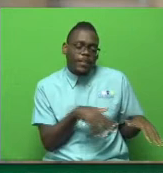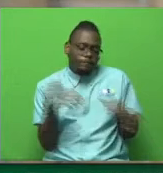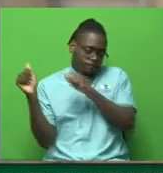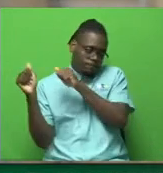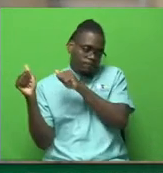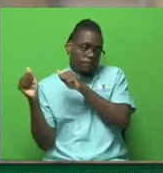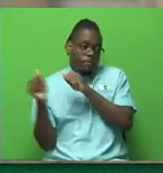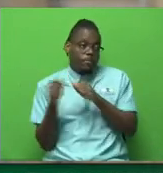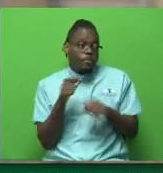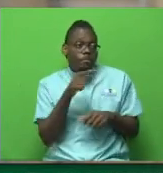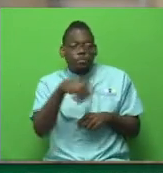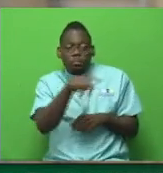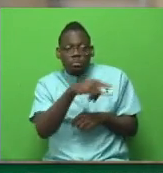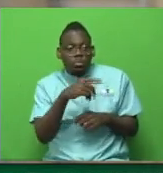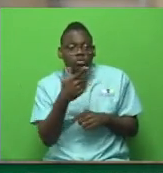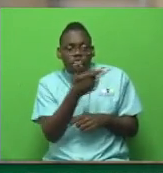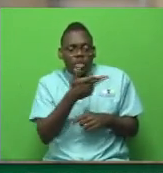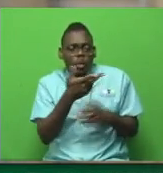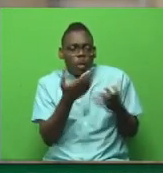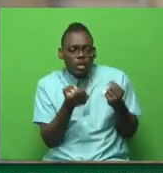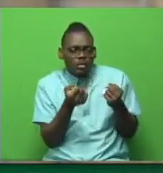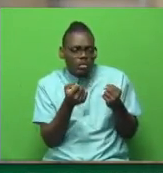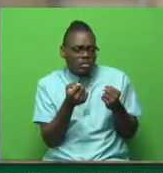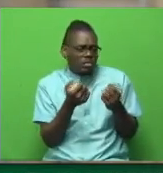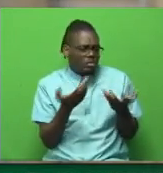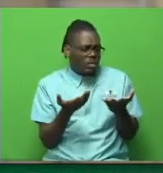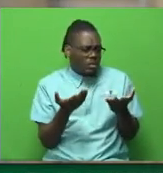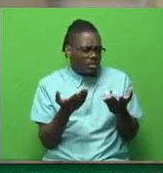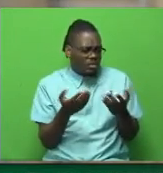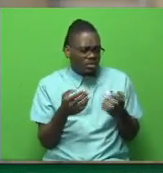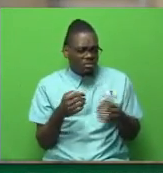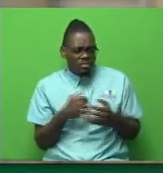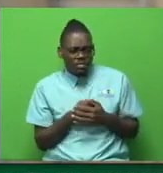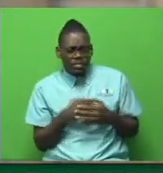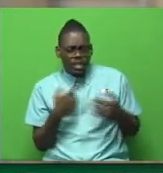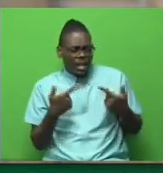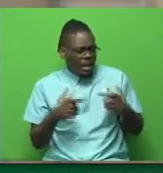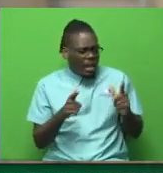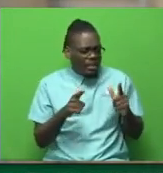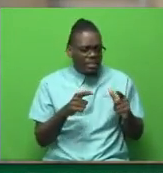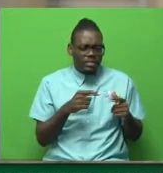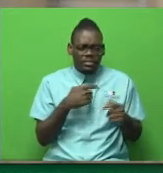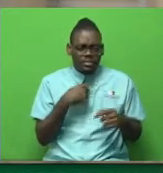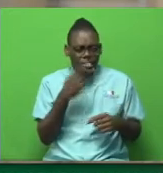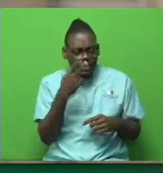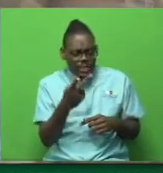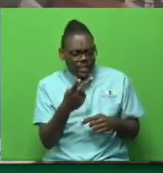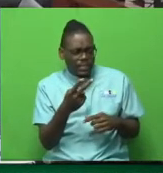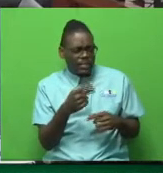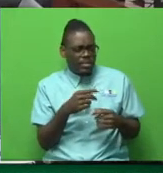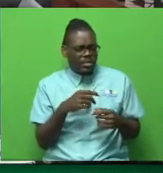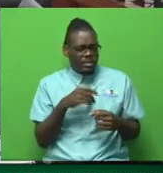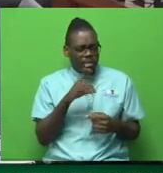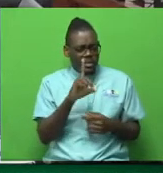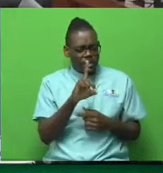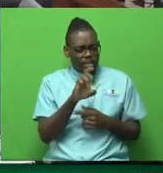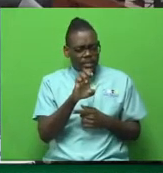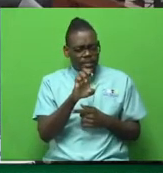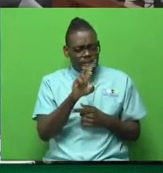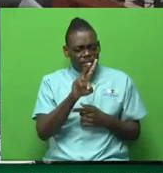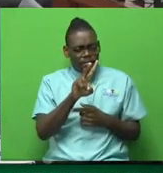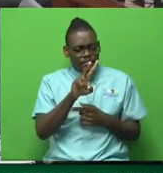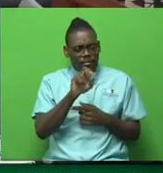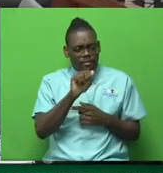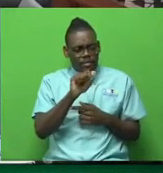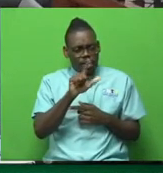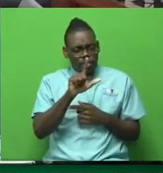which will bring hardship to all but they simply do not care Madam speaker just on a point of clarification